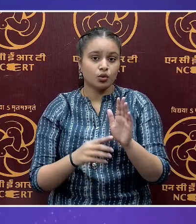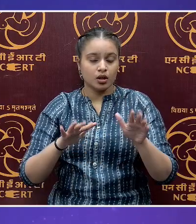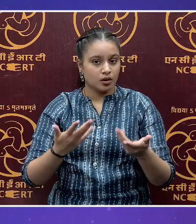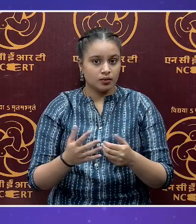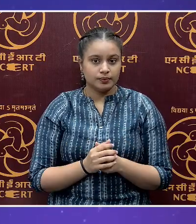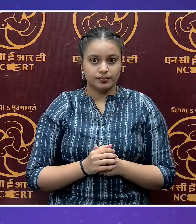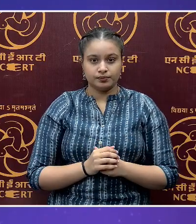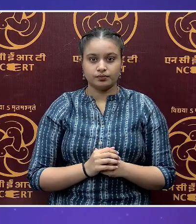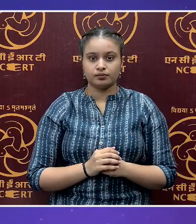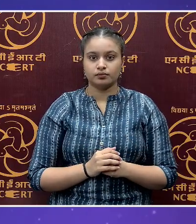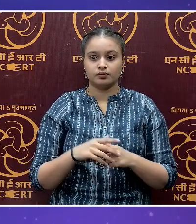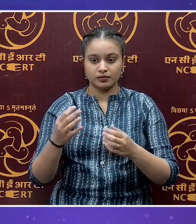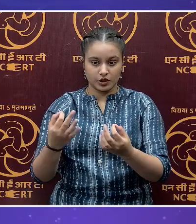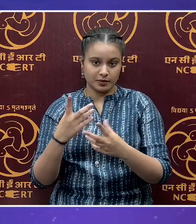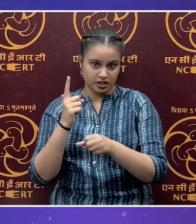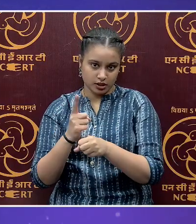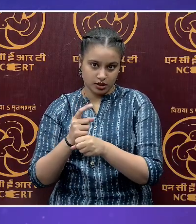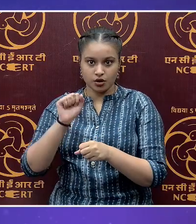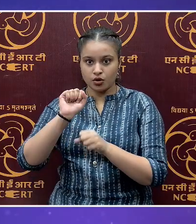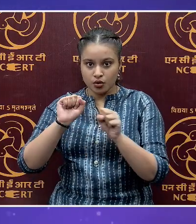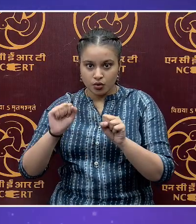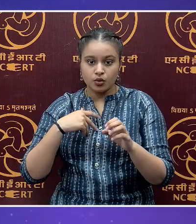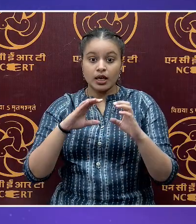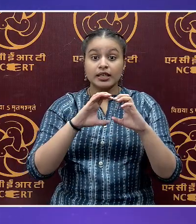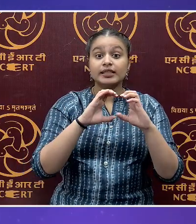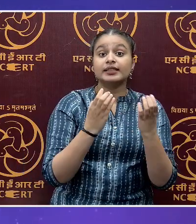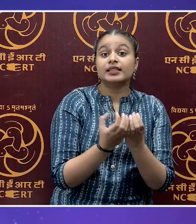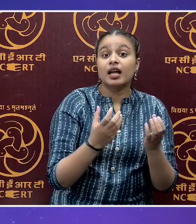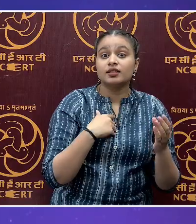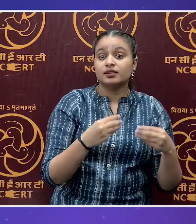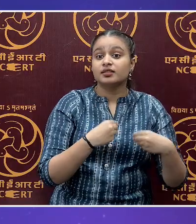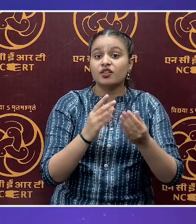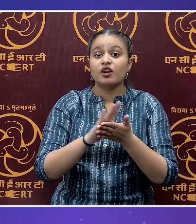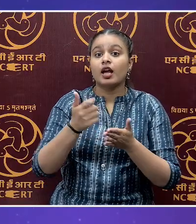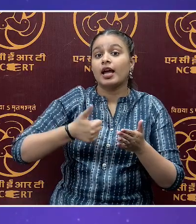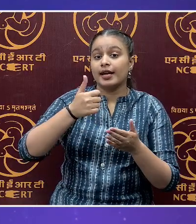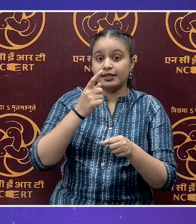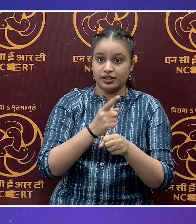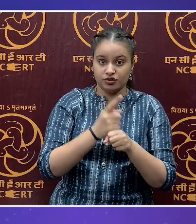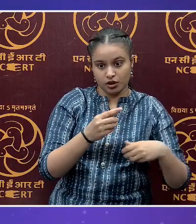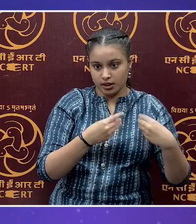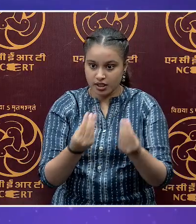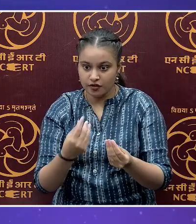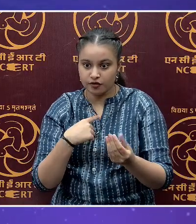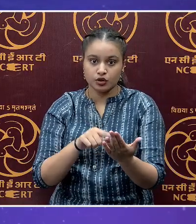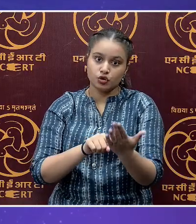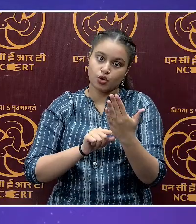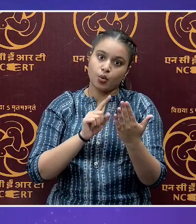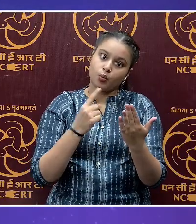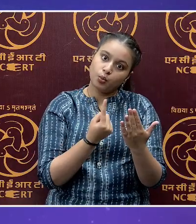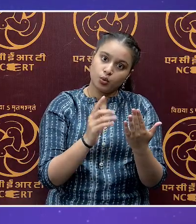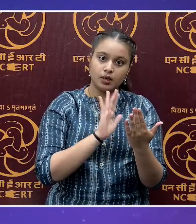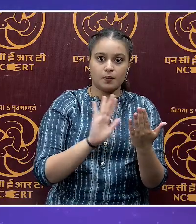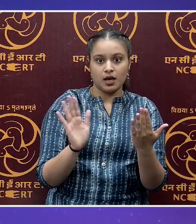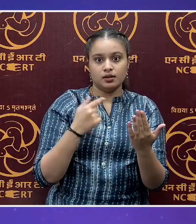ma'am, for the special educator, they can only see the classes which are assigned by the head teacher. Okay. Let's say head teacher assign